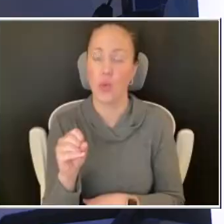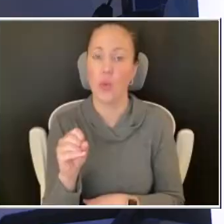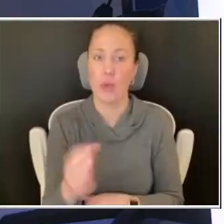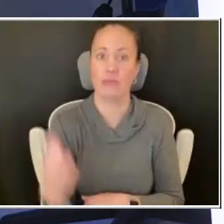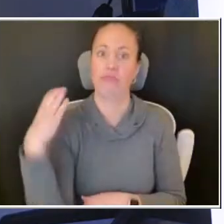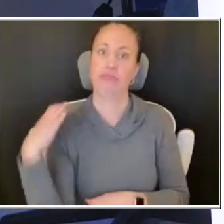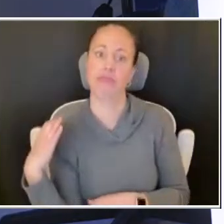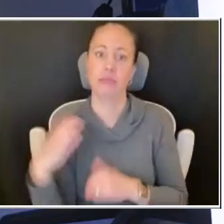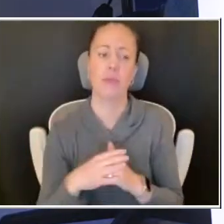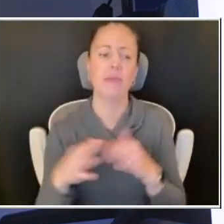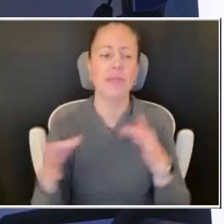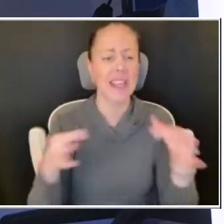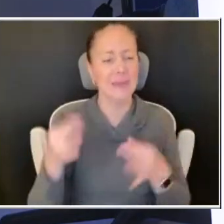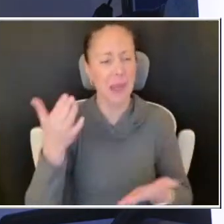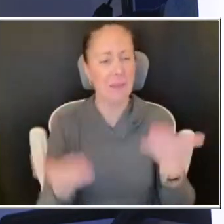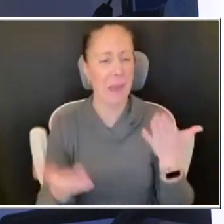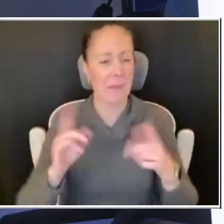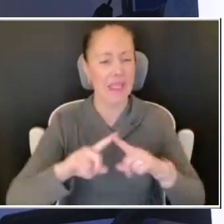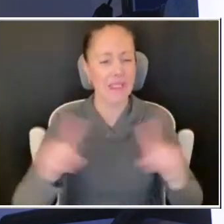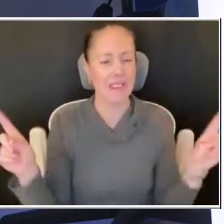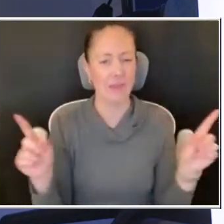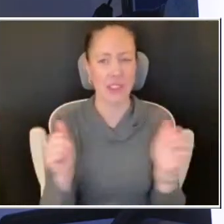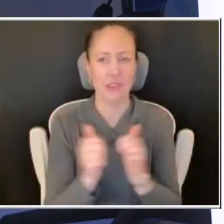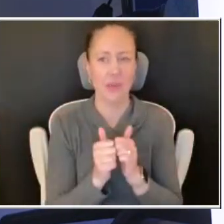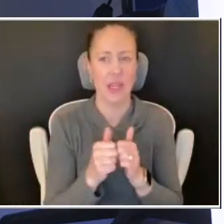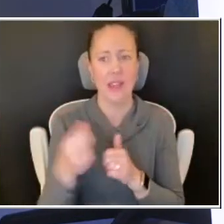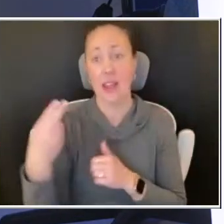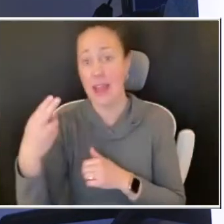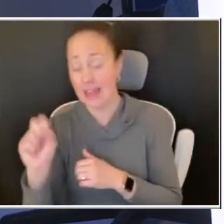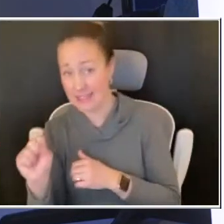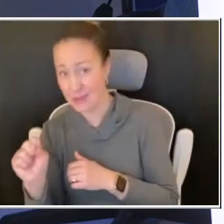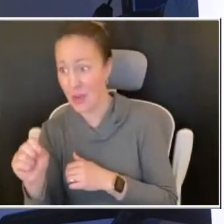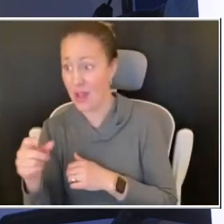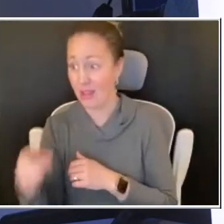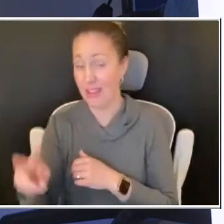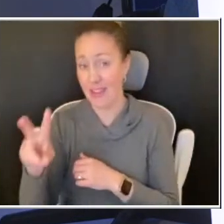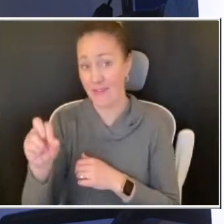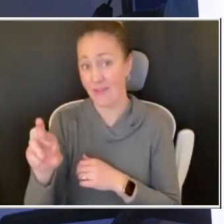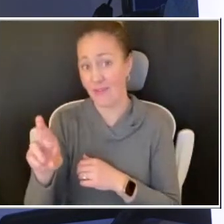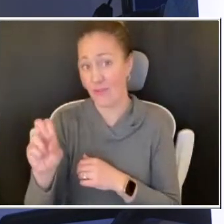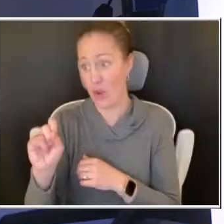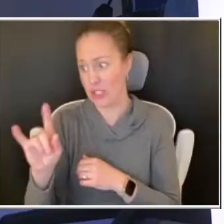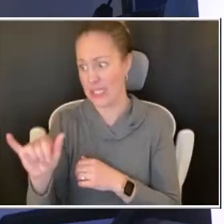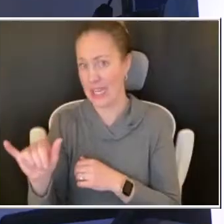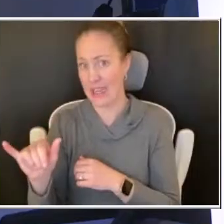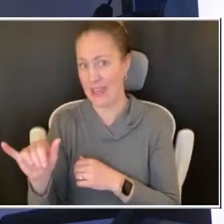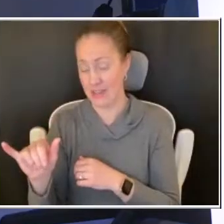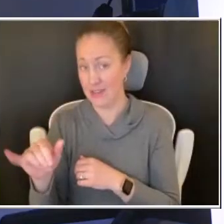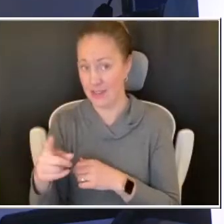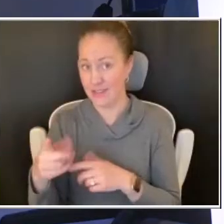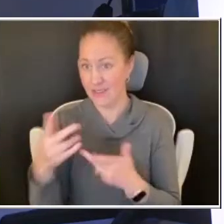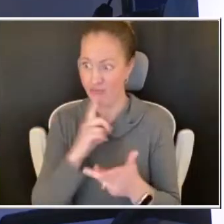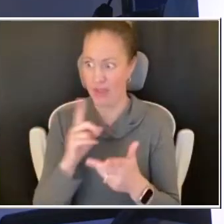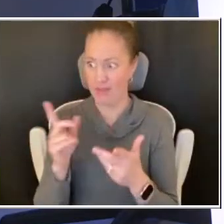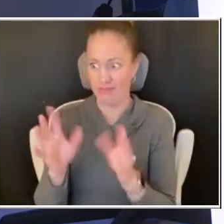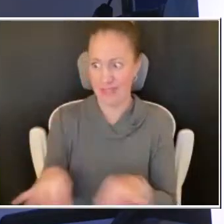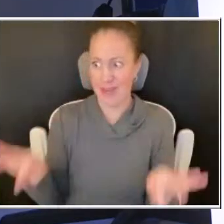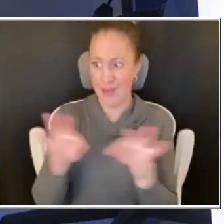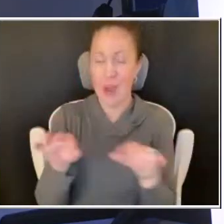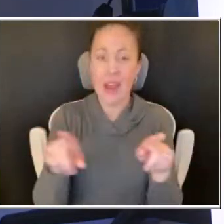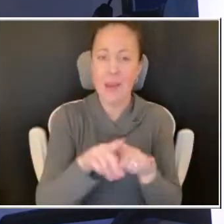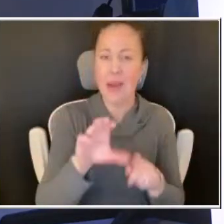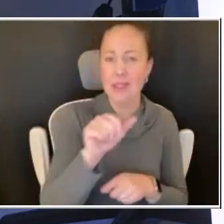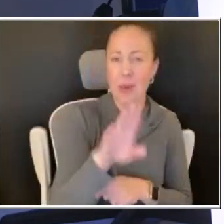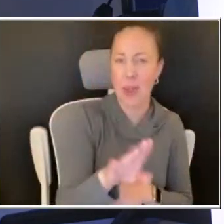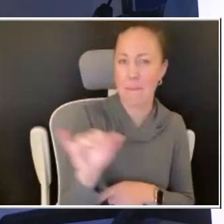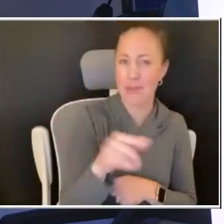don't understand the difference between, high school, you're playing varsity, that's such a big deal, but you're also doing club at the same time. That's year round. For that's sure. very,